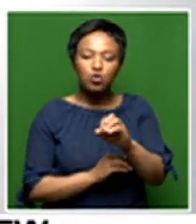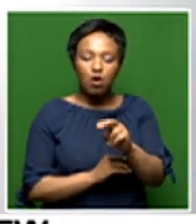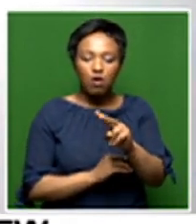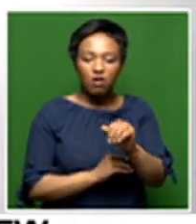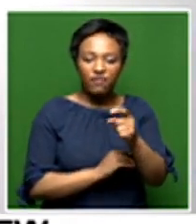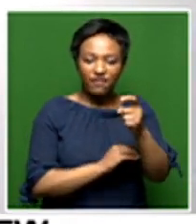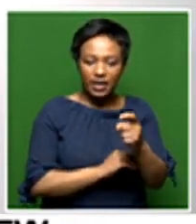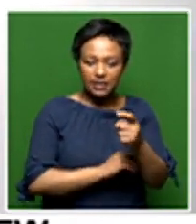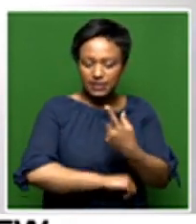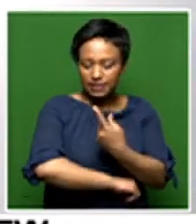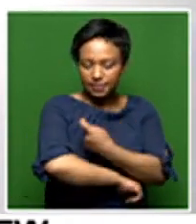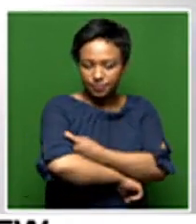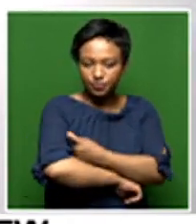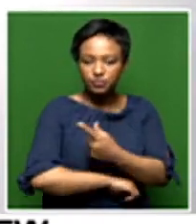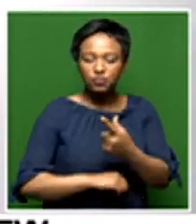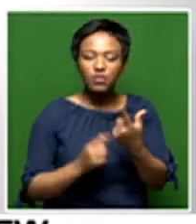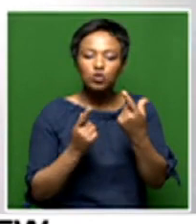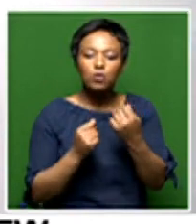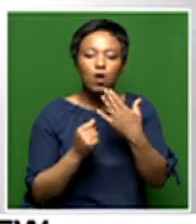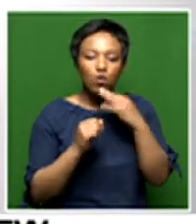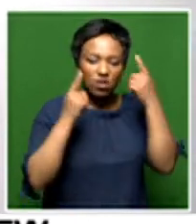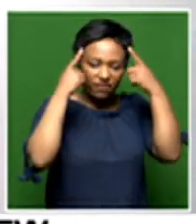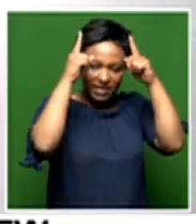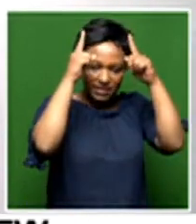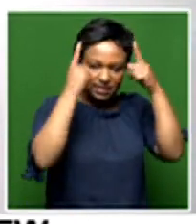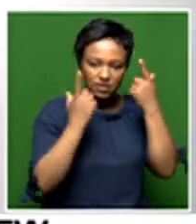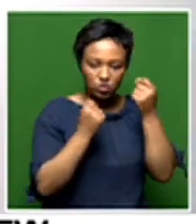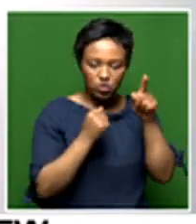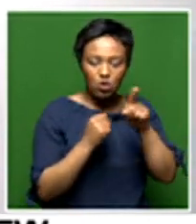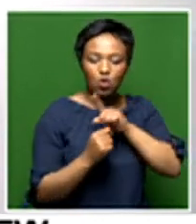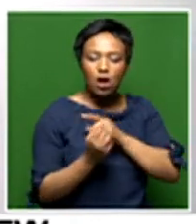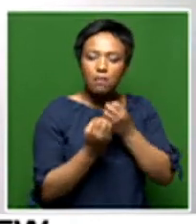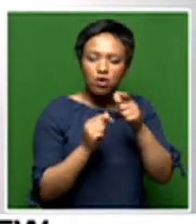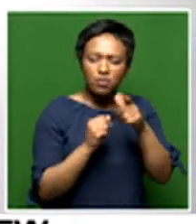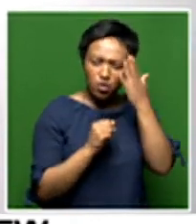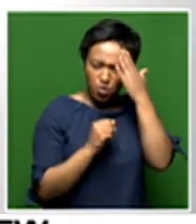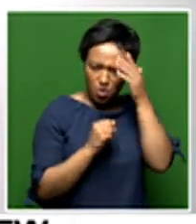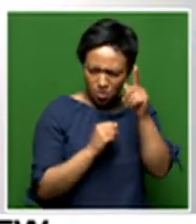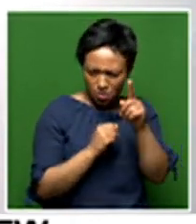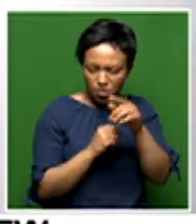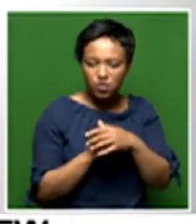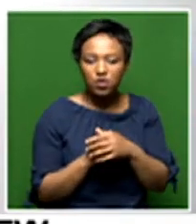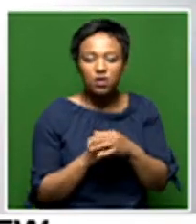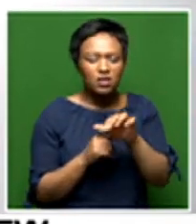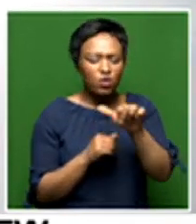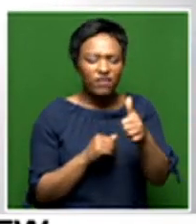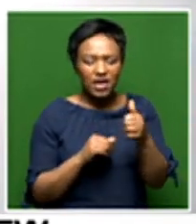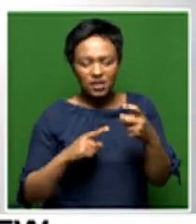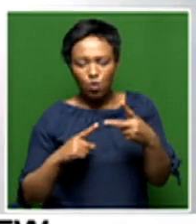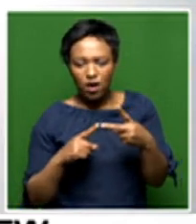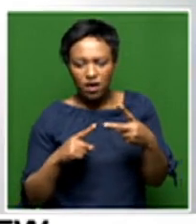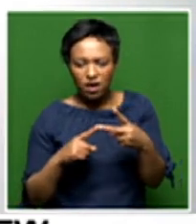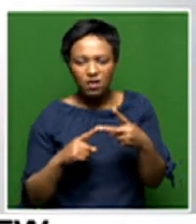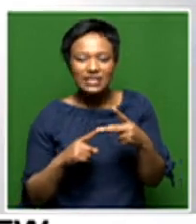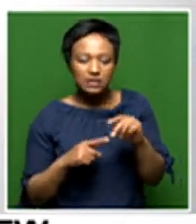Both of them are conducted by Wits University, as most people would know. And there is another one which is in